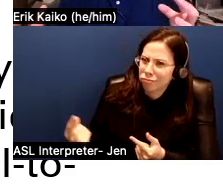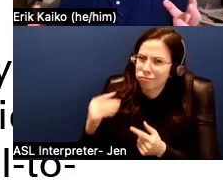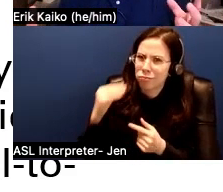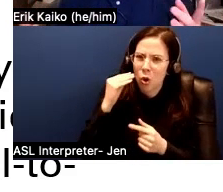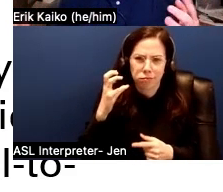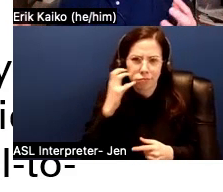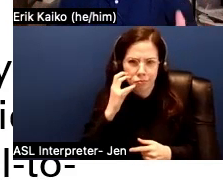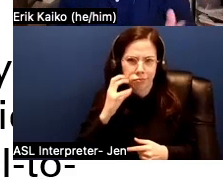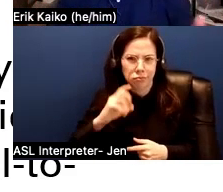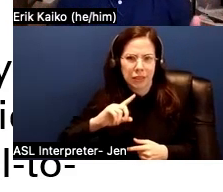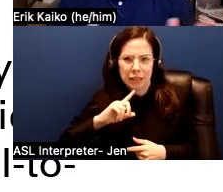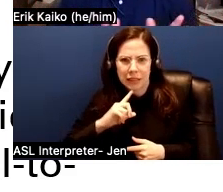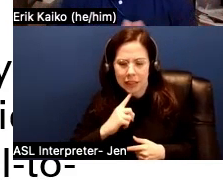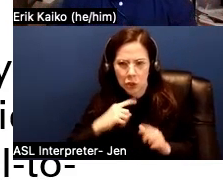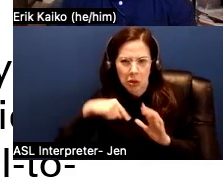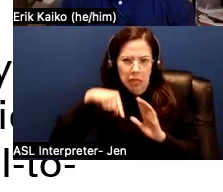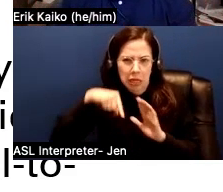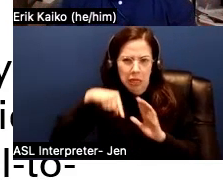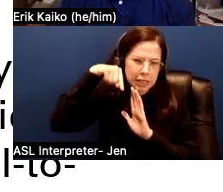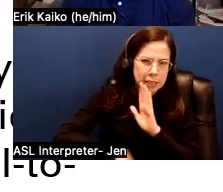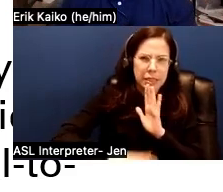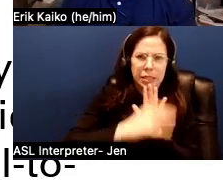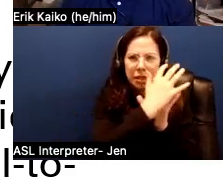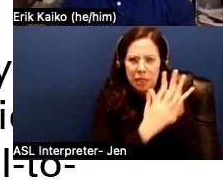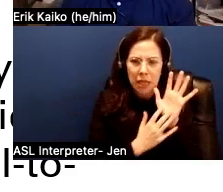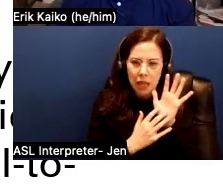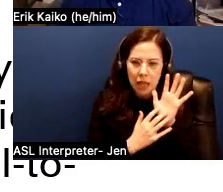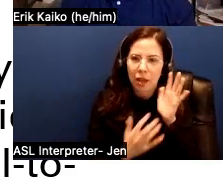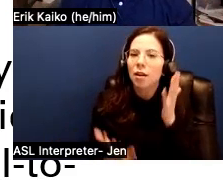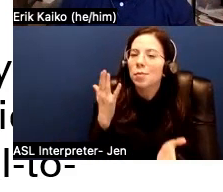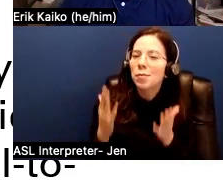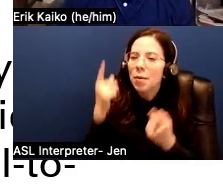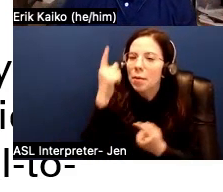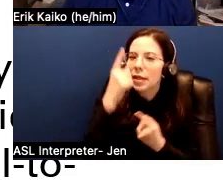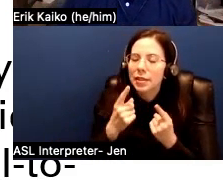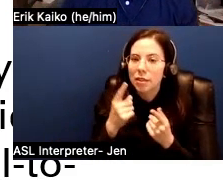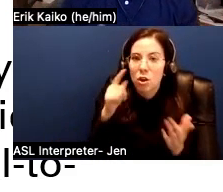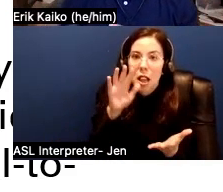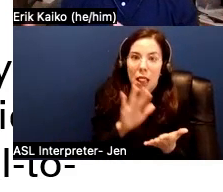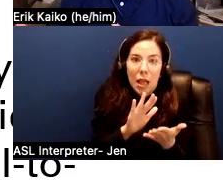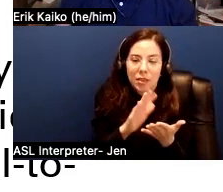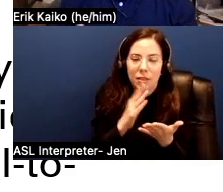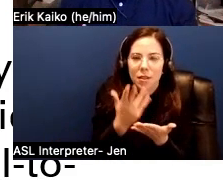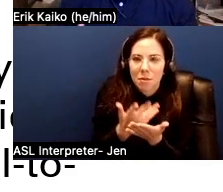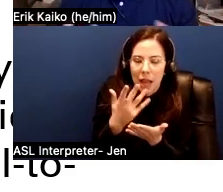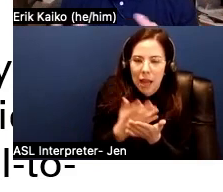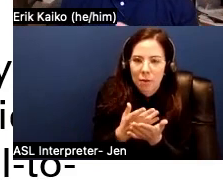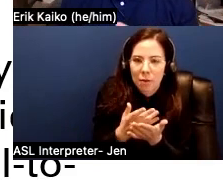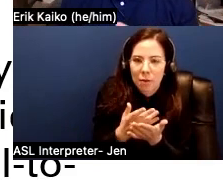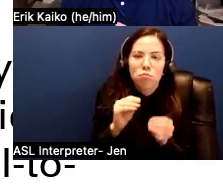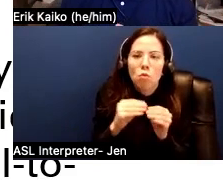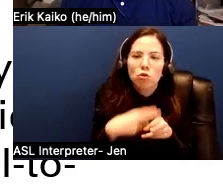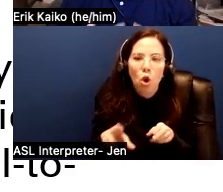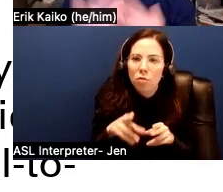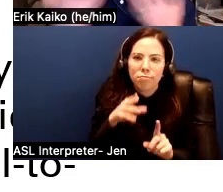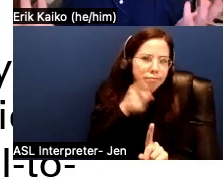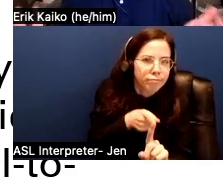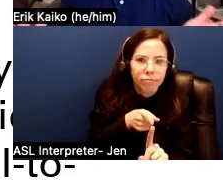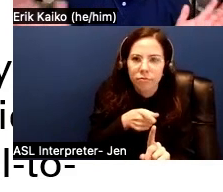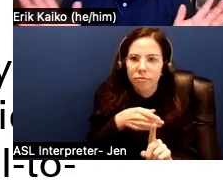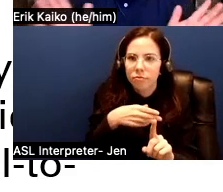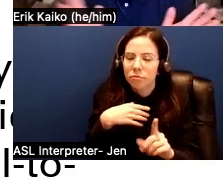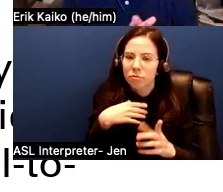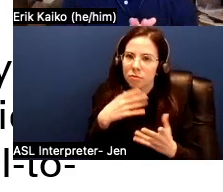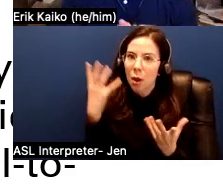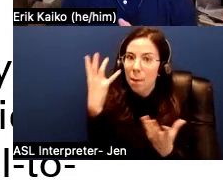more thorough, and consider varying up the content that you're putting out there. Consider something shorter, something straight to the point, one